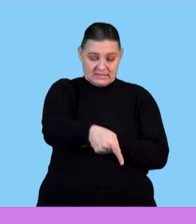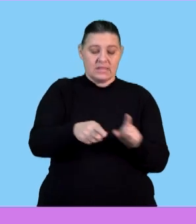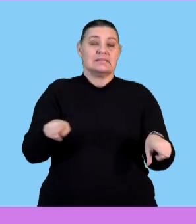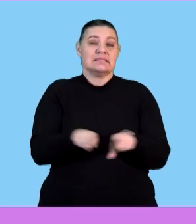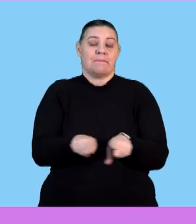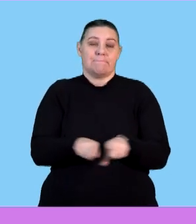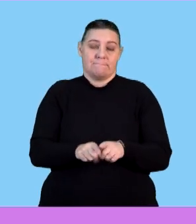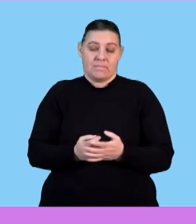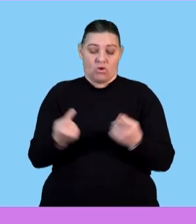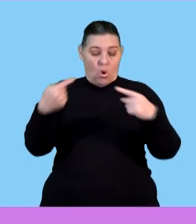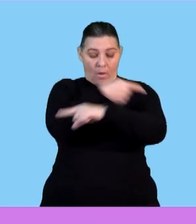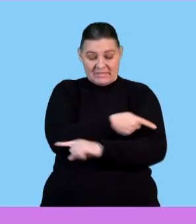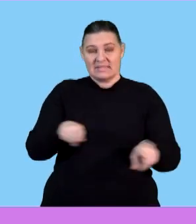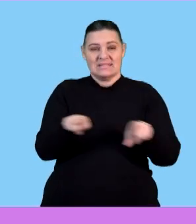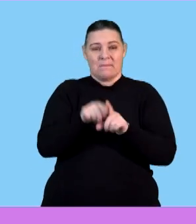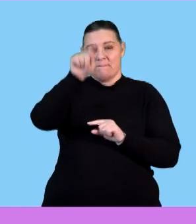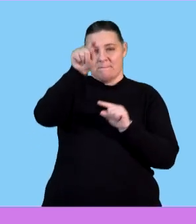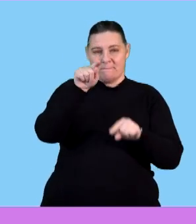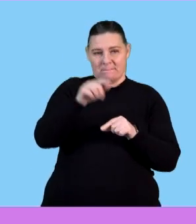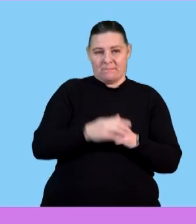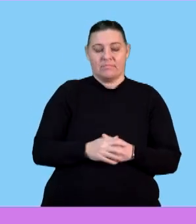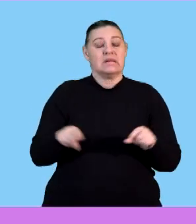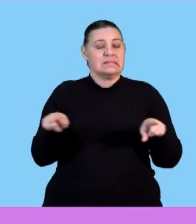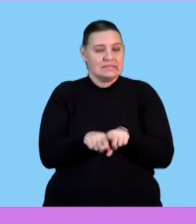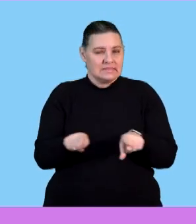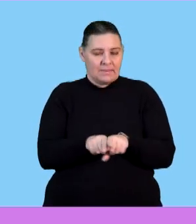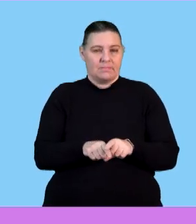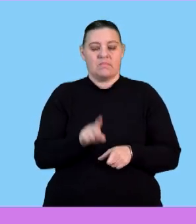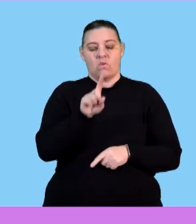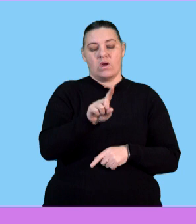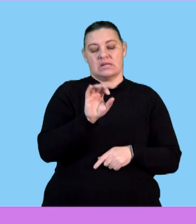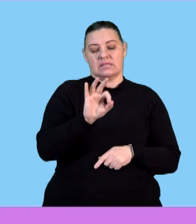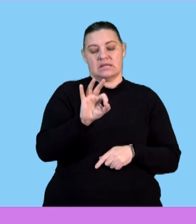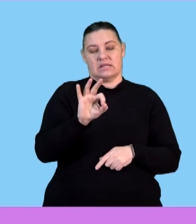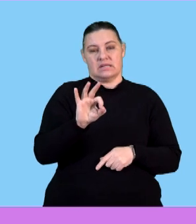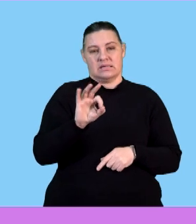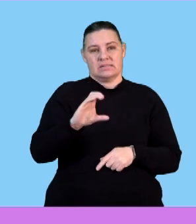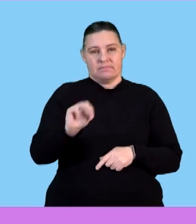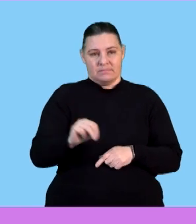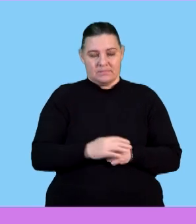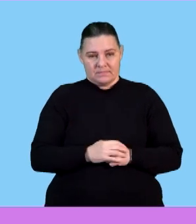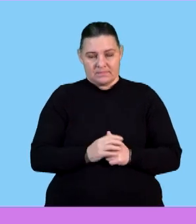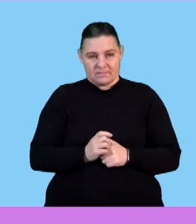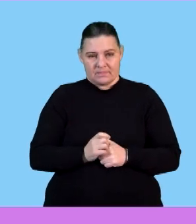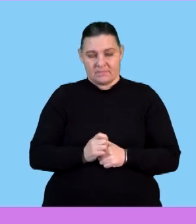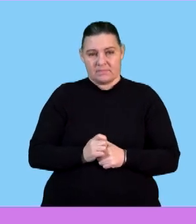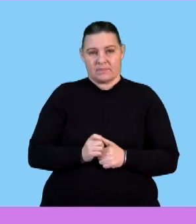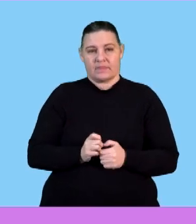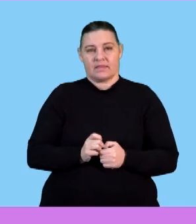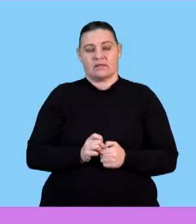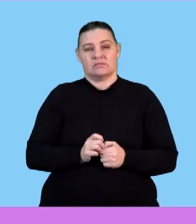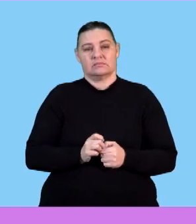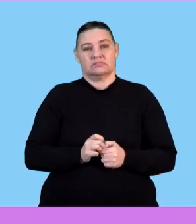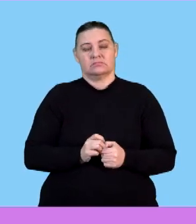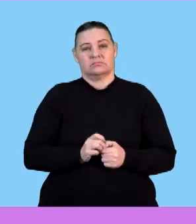side, so the opposite side would be that one, that would also be 13 centimeters. We can check that with the